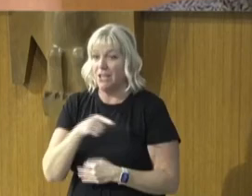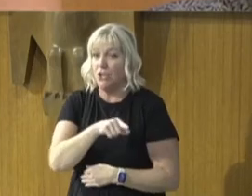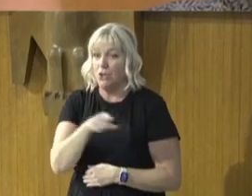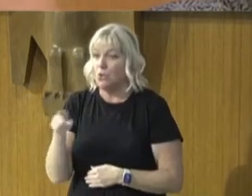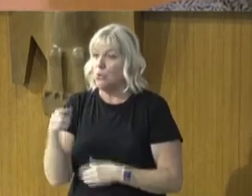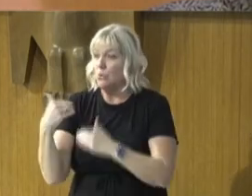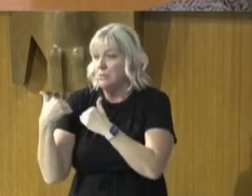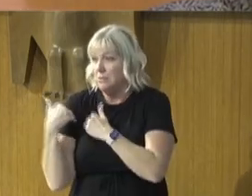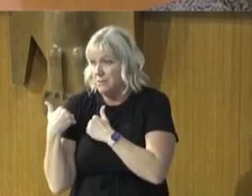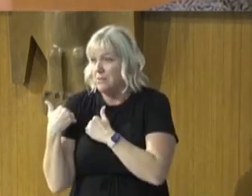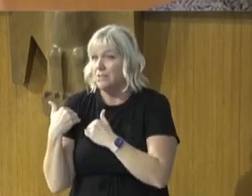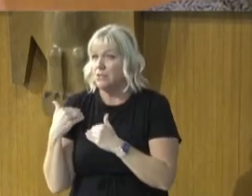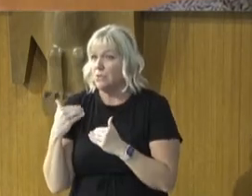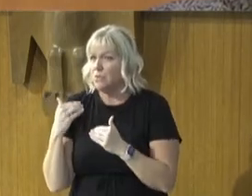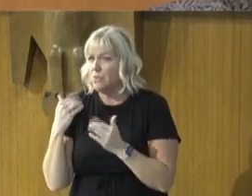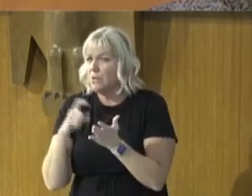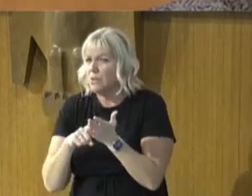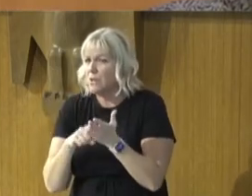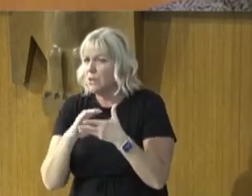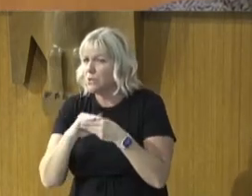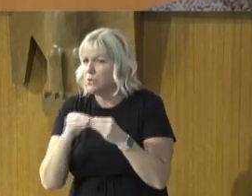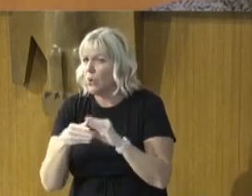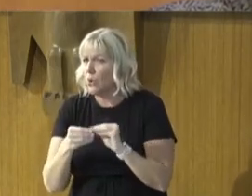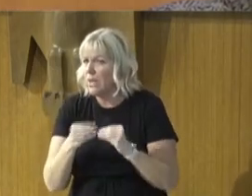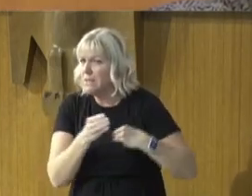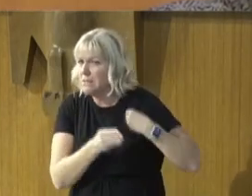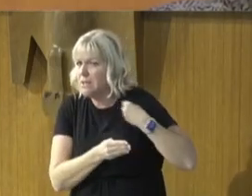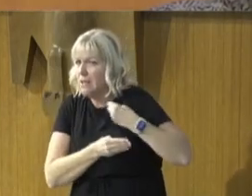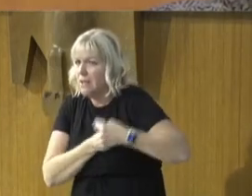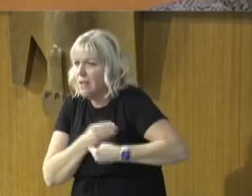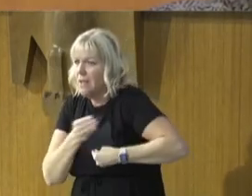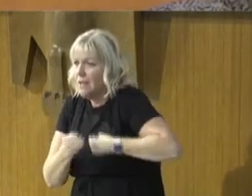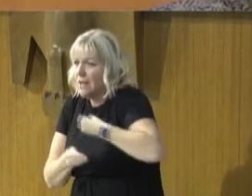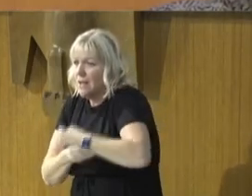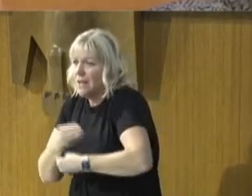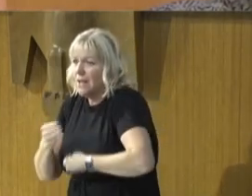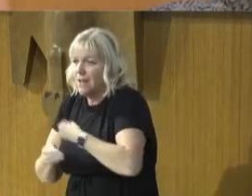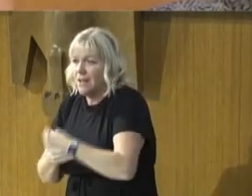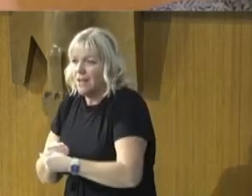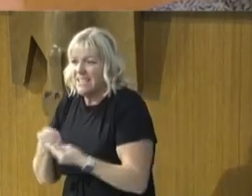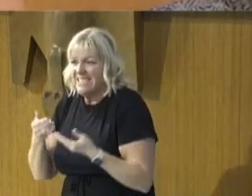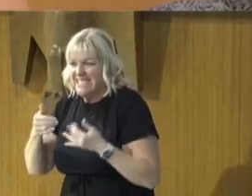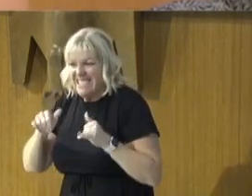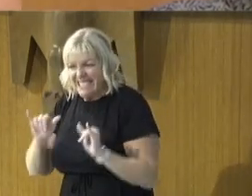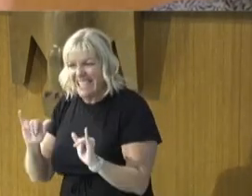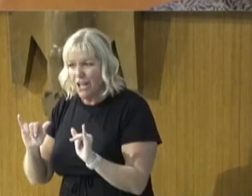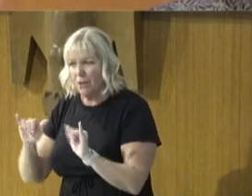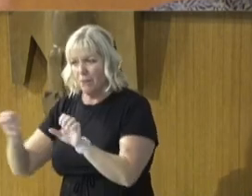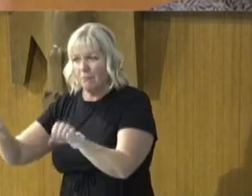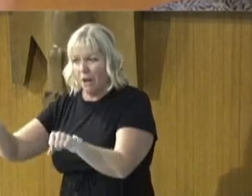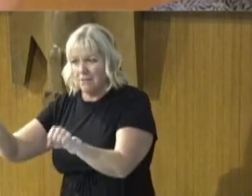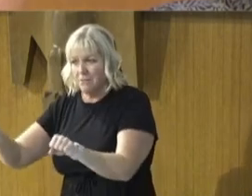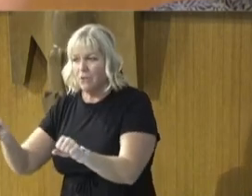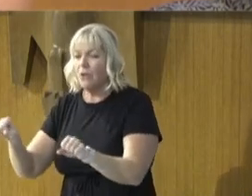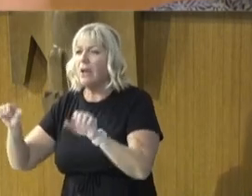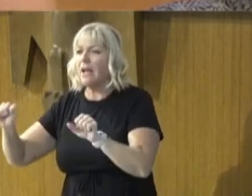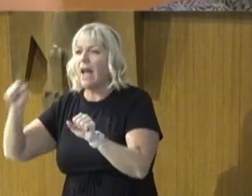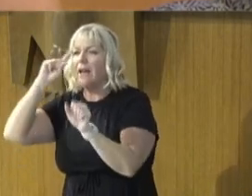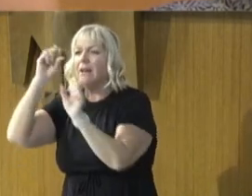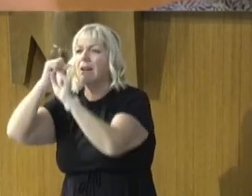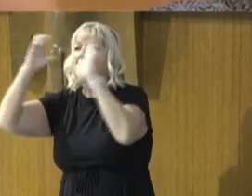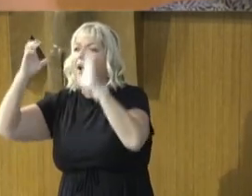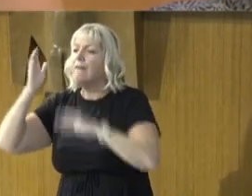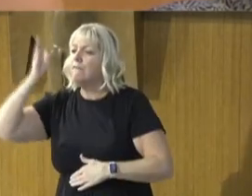hope in them, to see possibility through the fractures, and to see a future city where